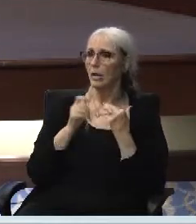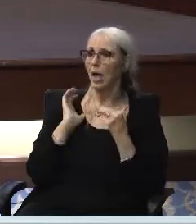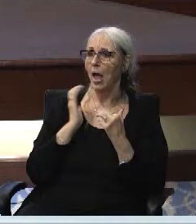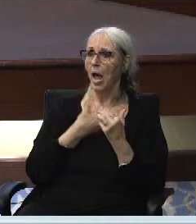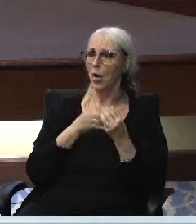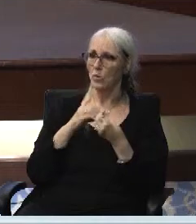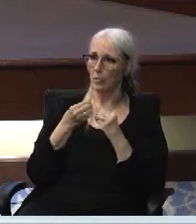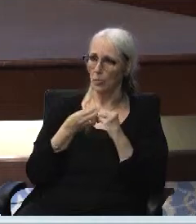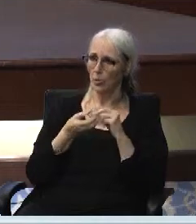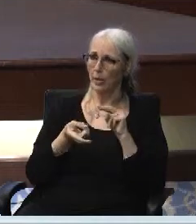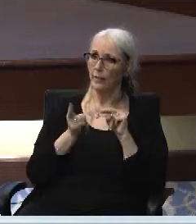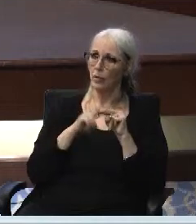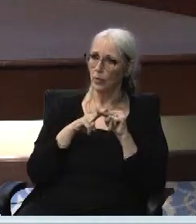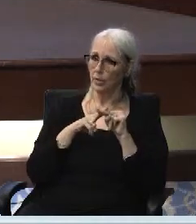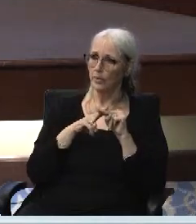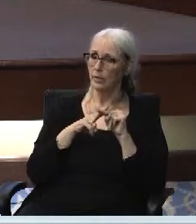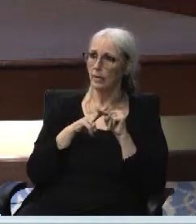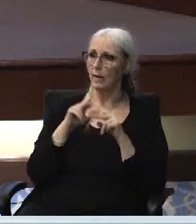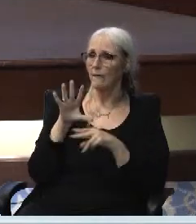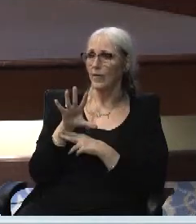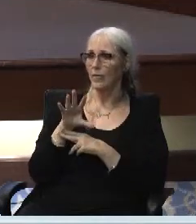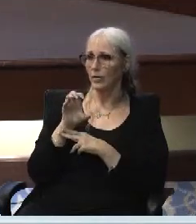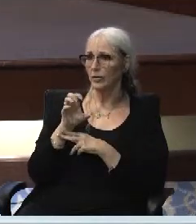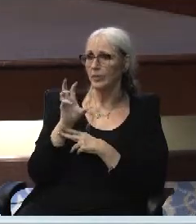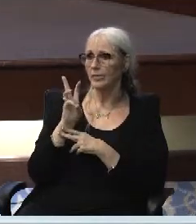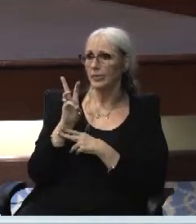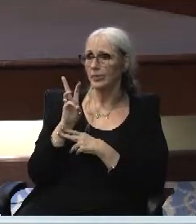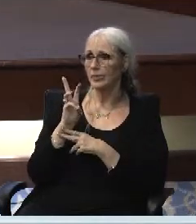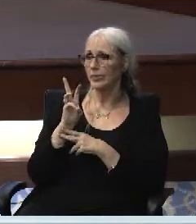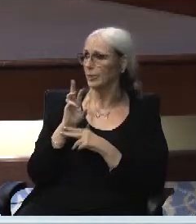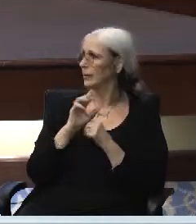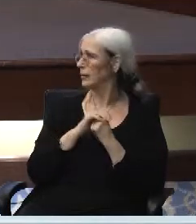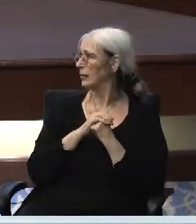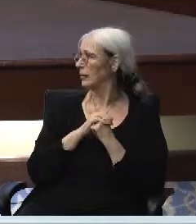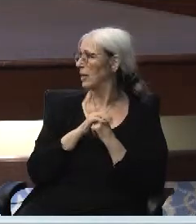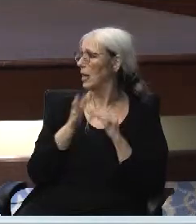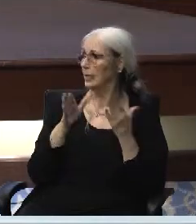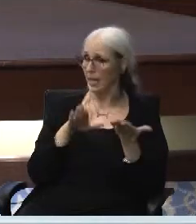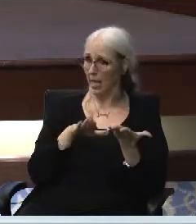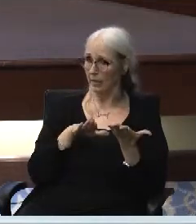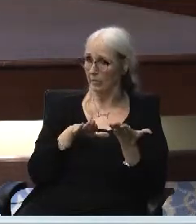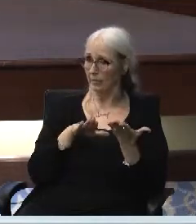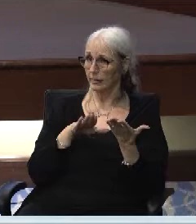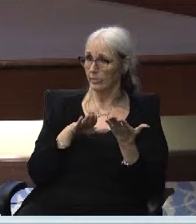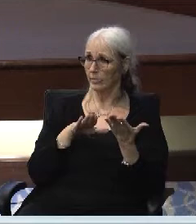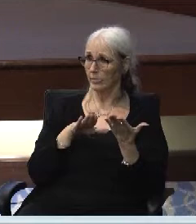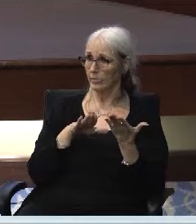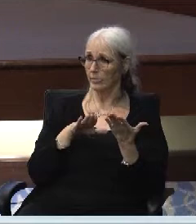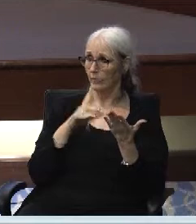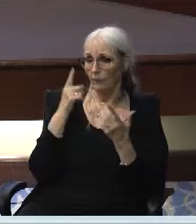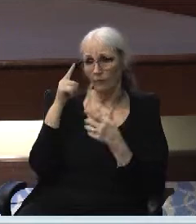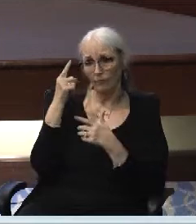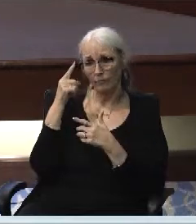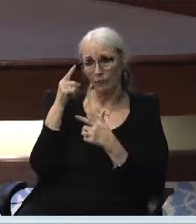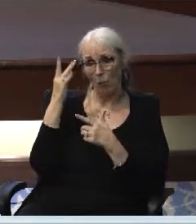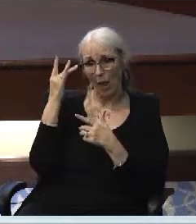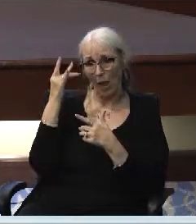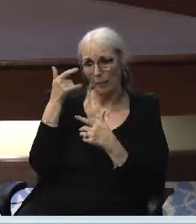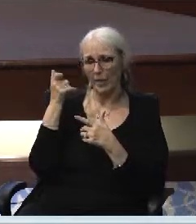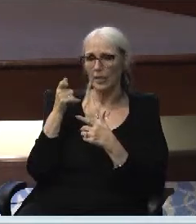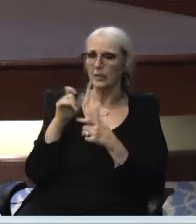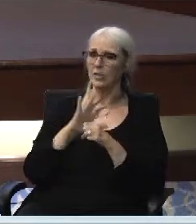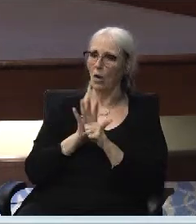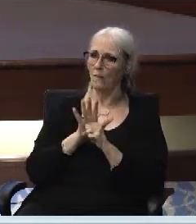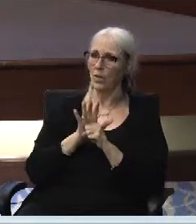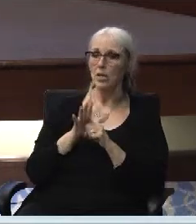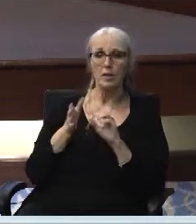has increased and there have been 563 deaths attributed to COVID. These